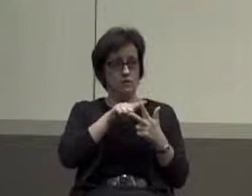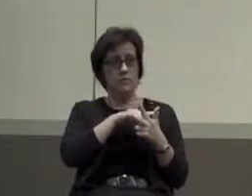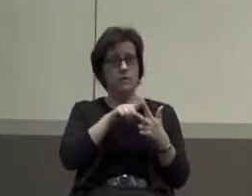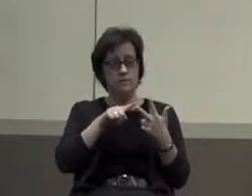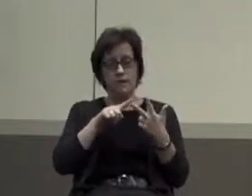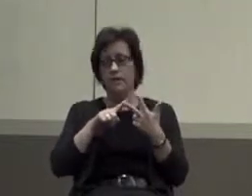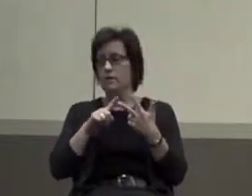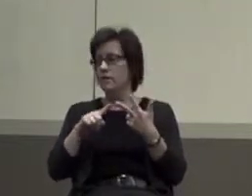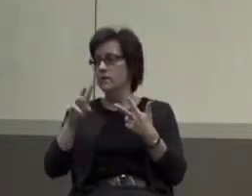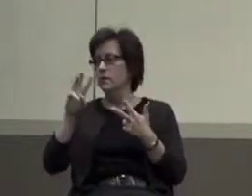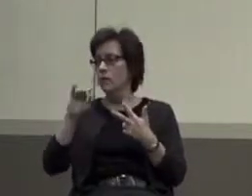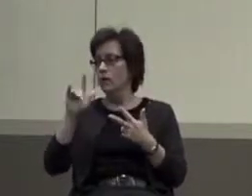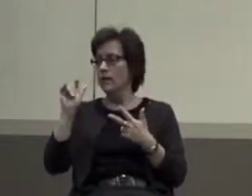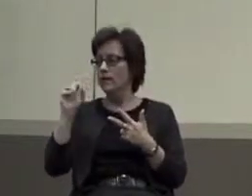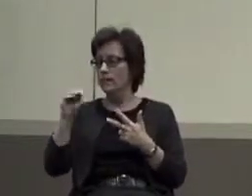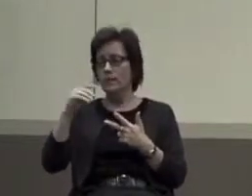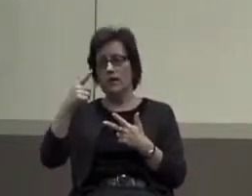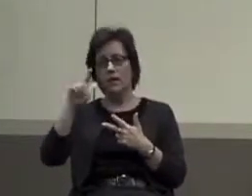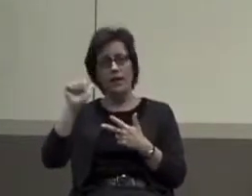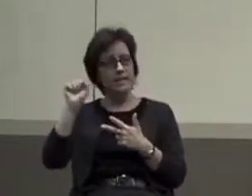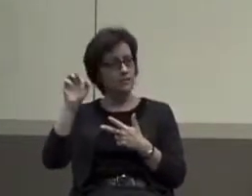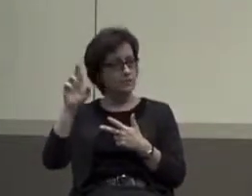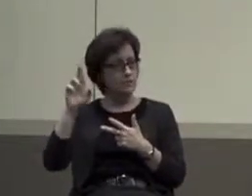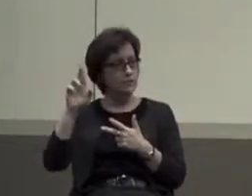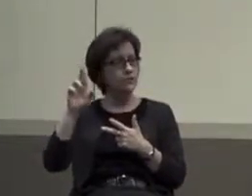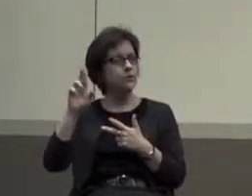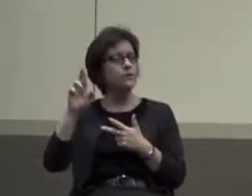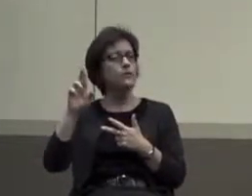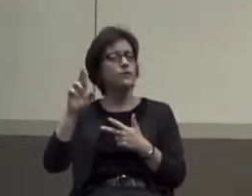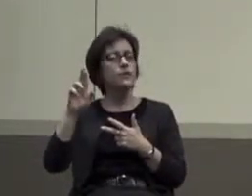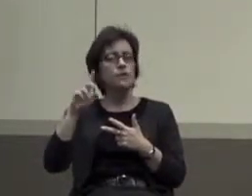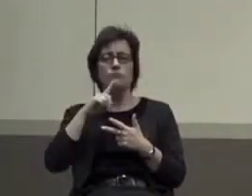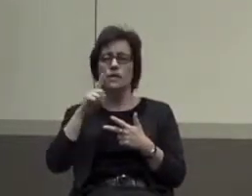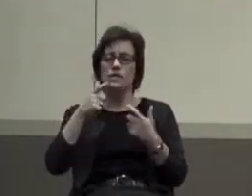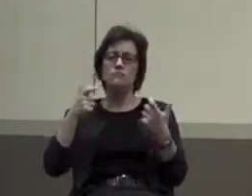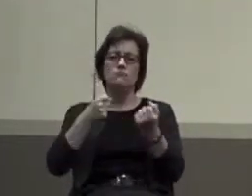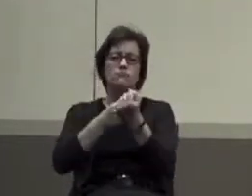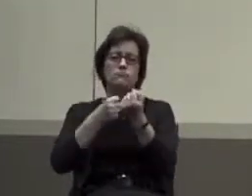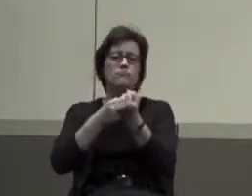William Glasser, and he is a big proponent of choice theory.